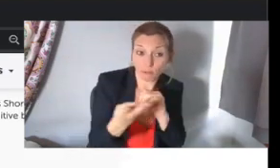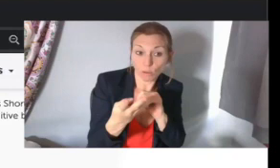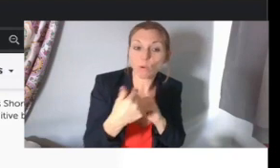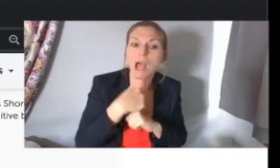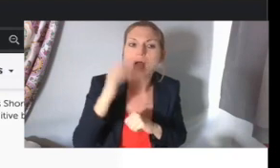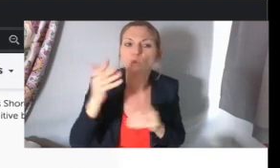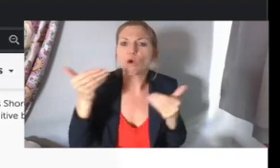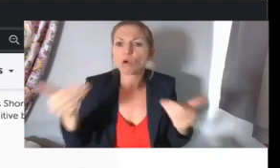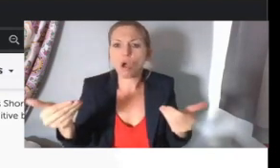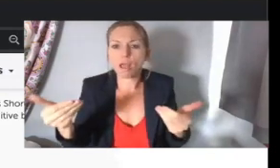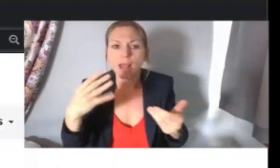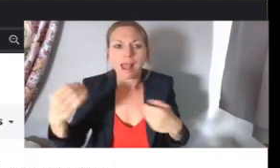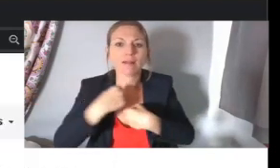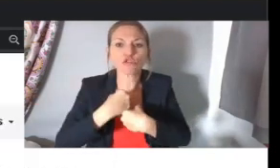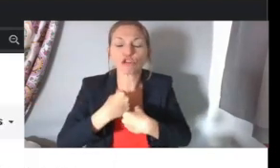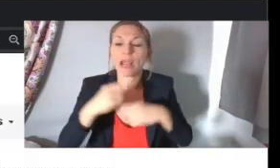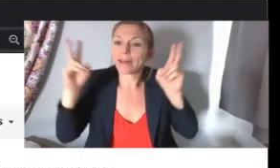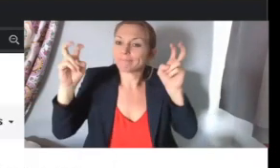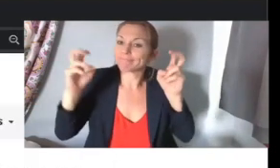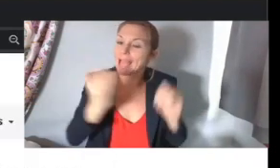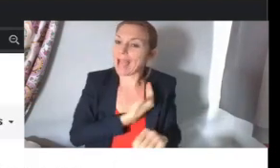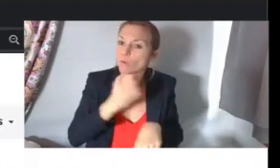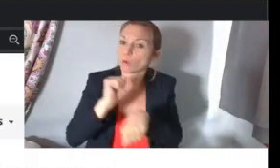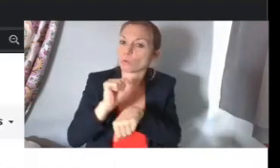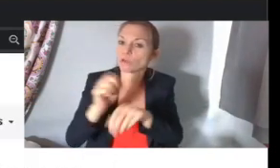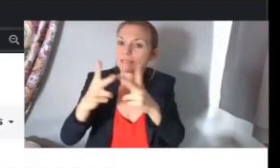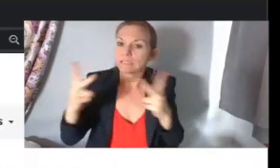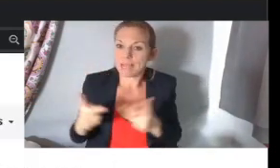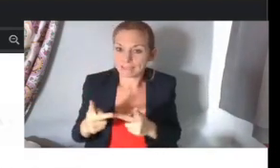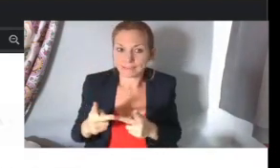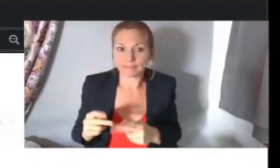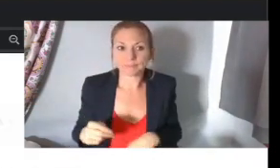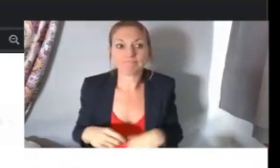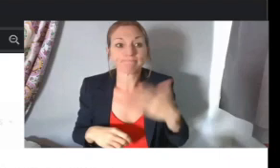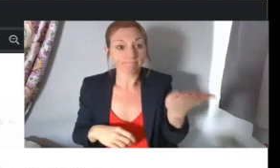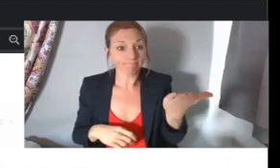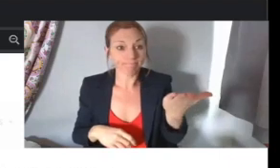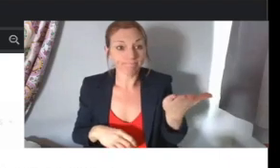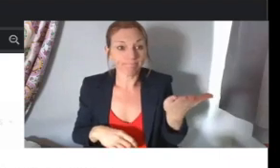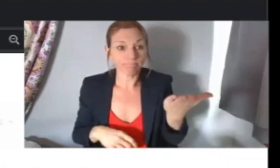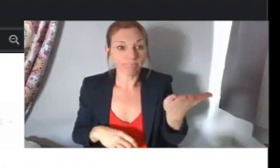go ahead and create a workspace. So here we can name this